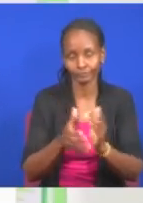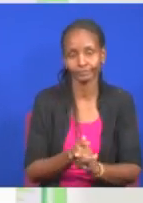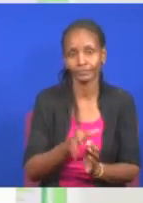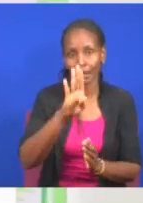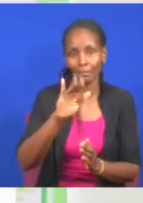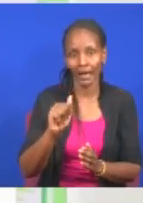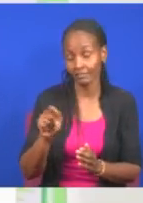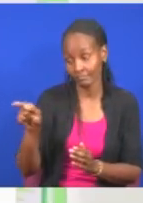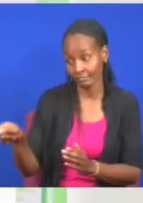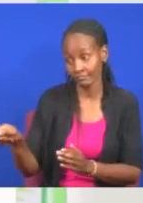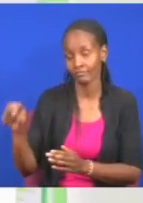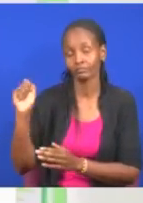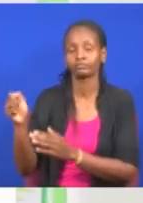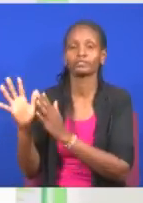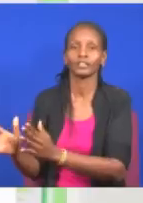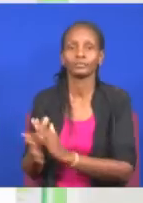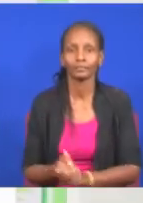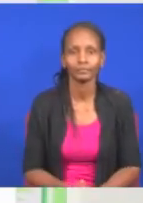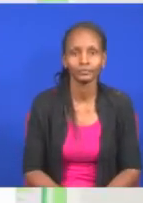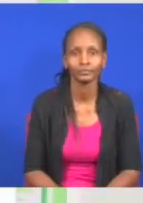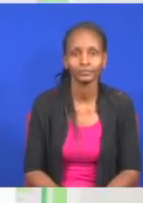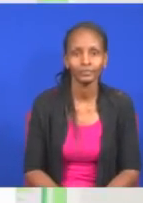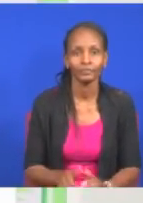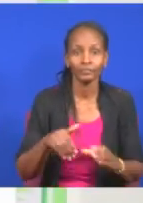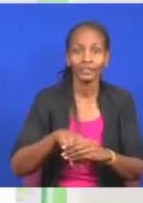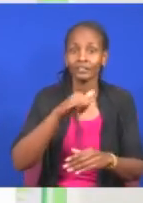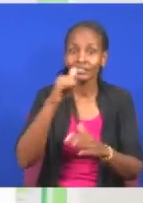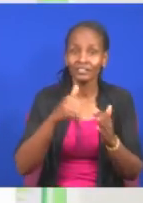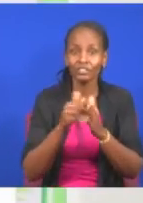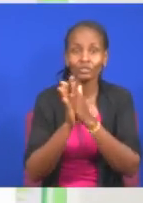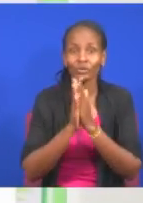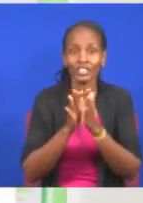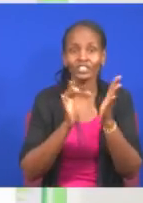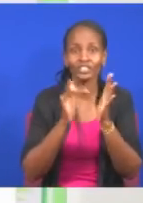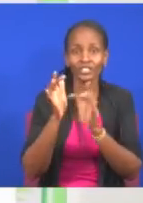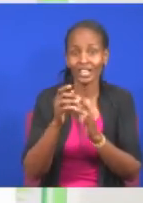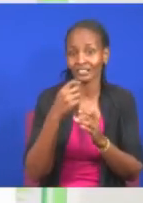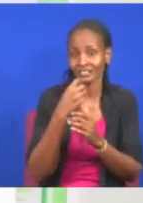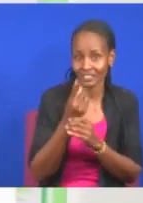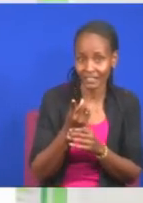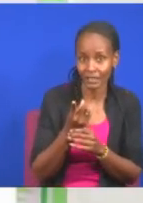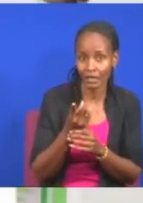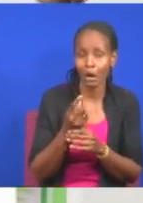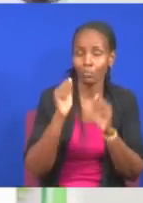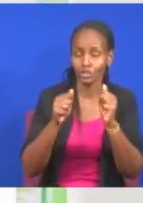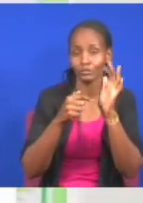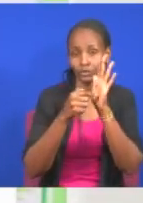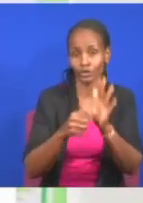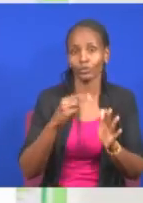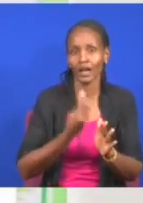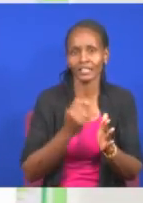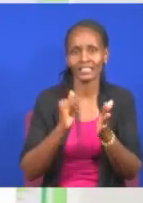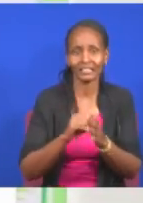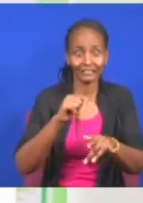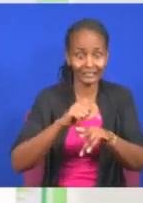judge. Now, in this story, Jesus told this story so that it can show us that when